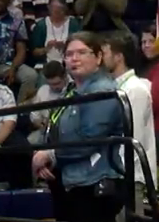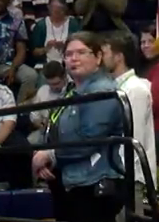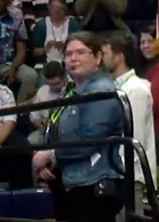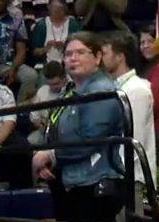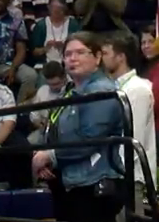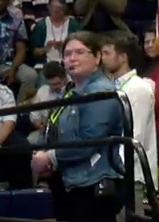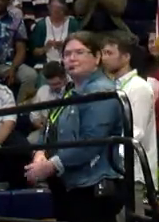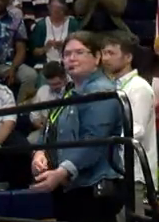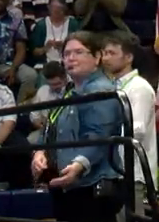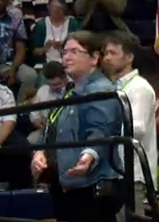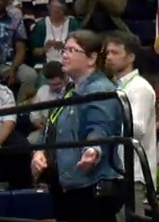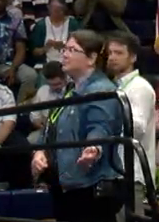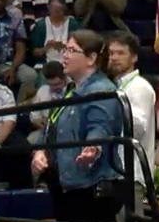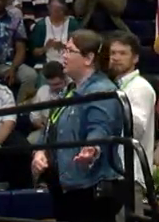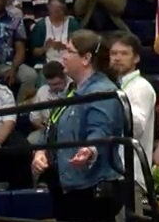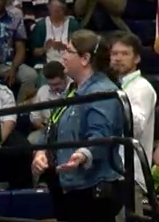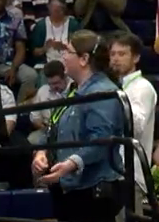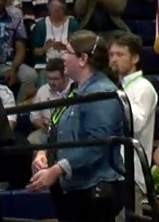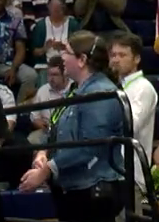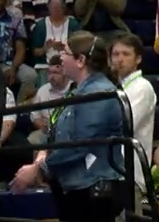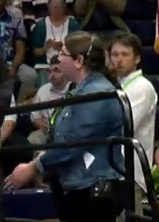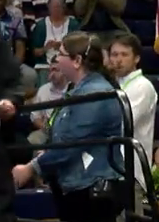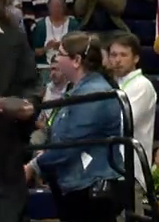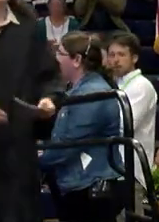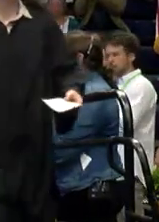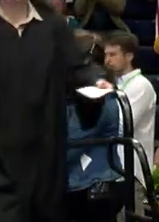Shannon Butler, magna cum laude.